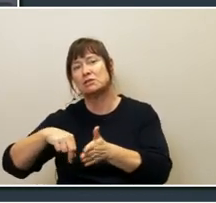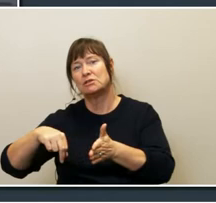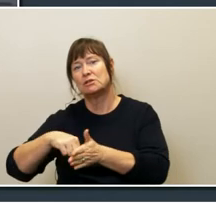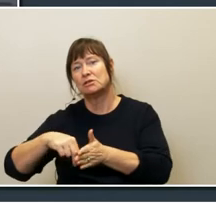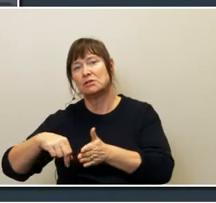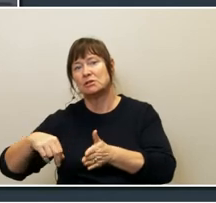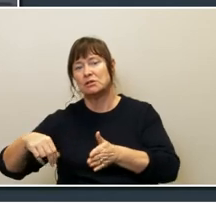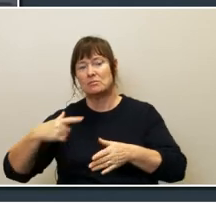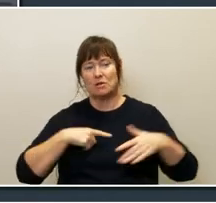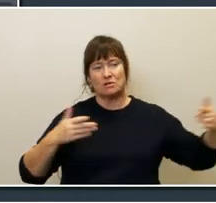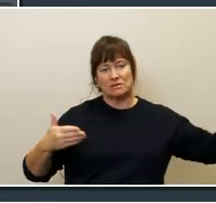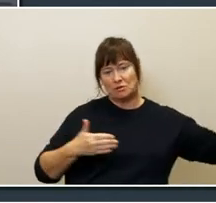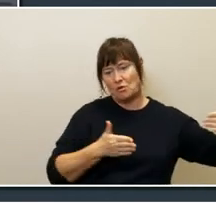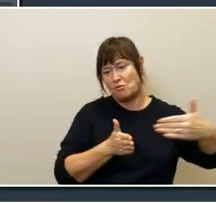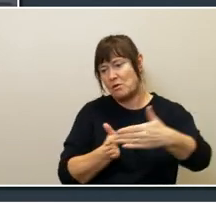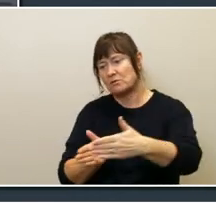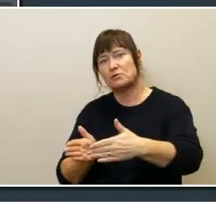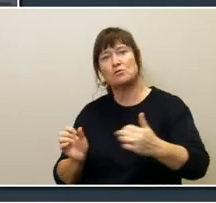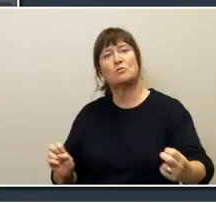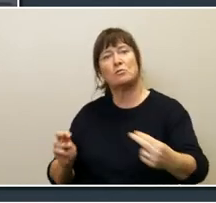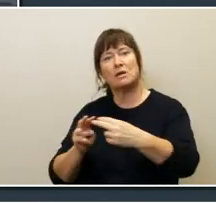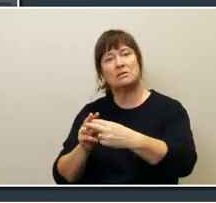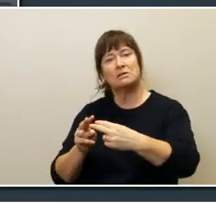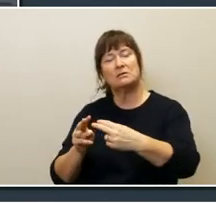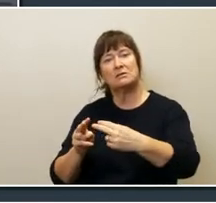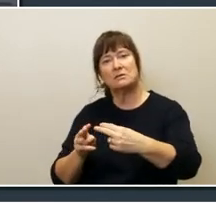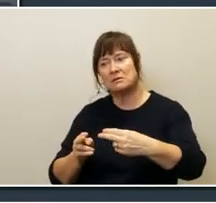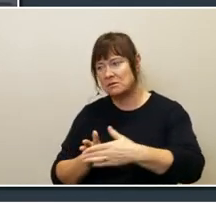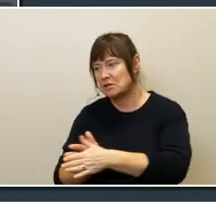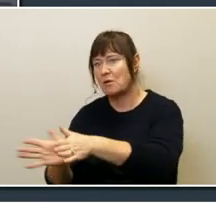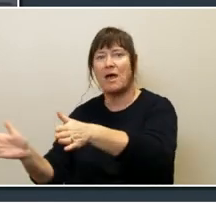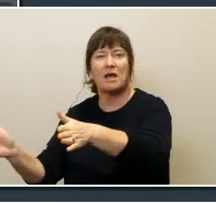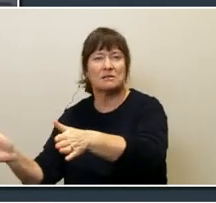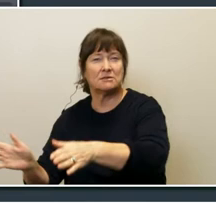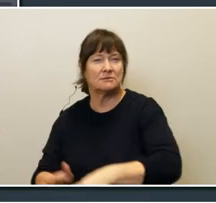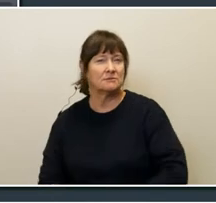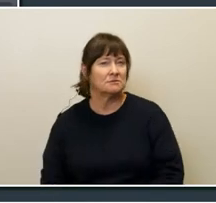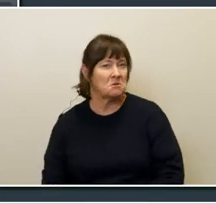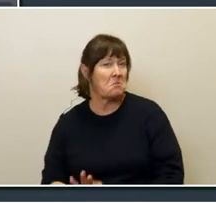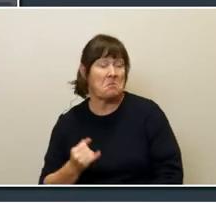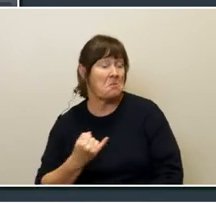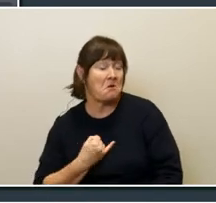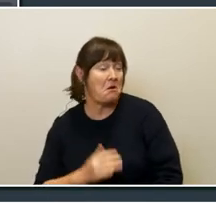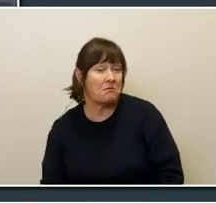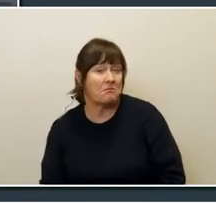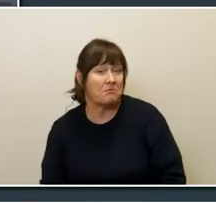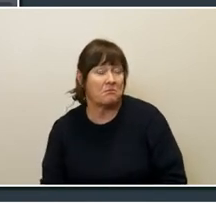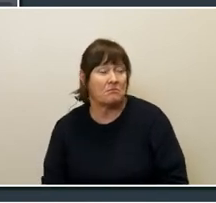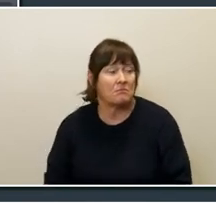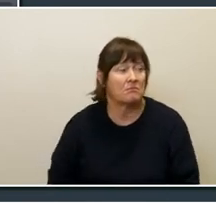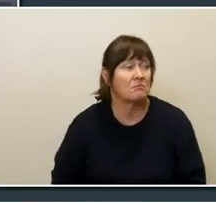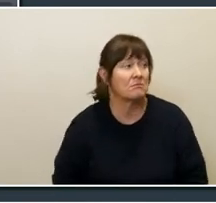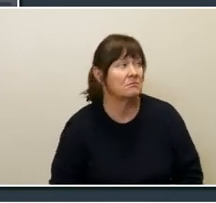a bottleneck because the water doesn't flow freely. I don't know, you can correct me if I'm wrong.